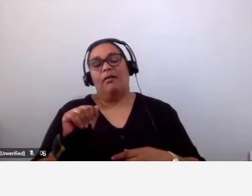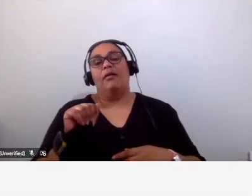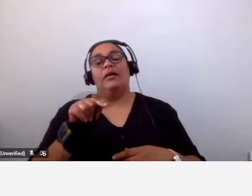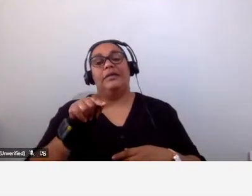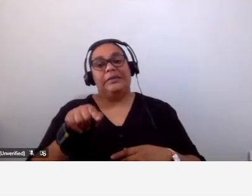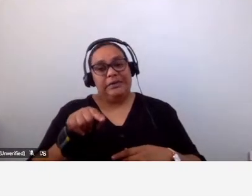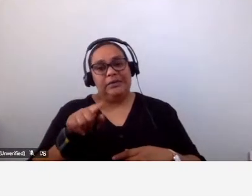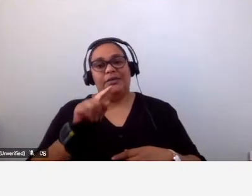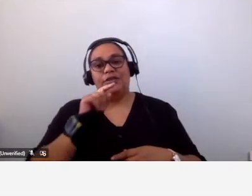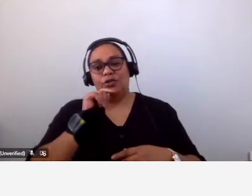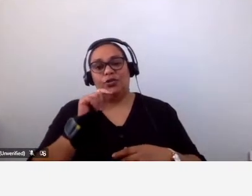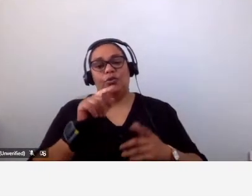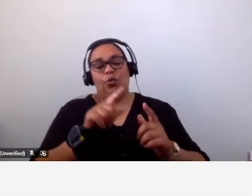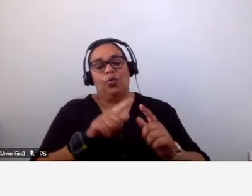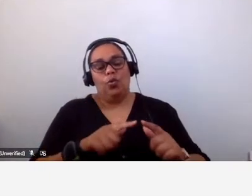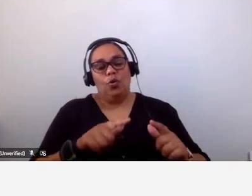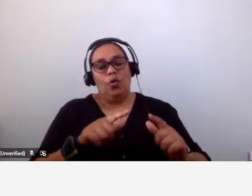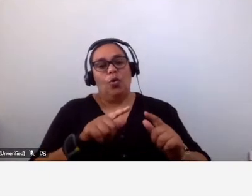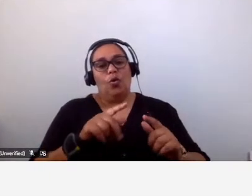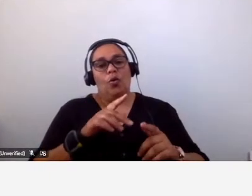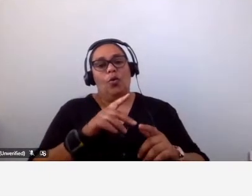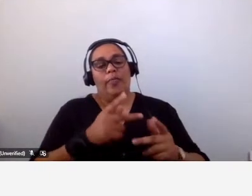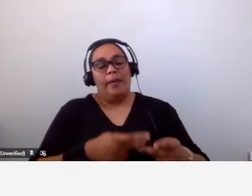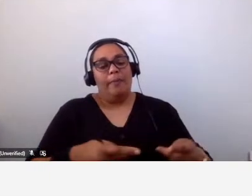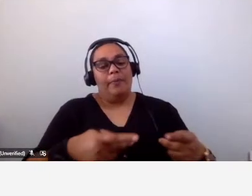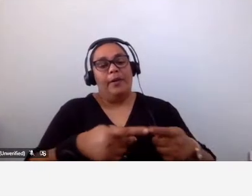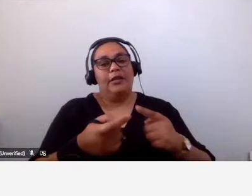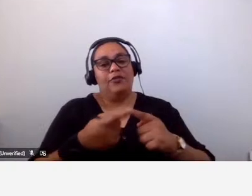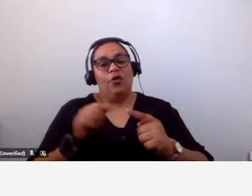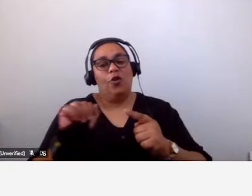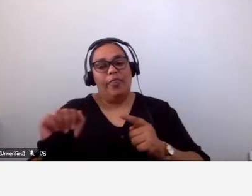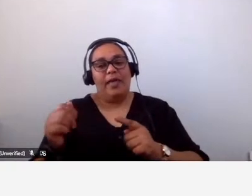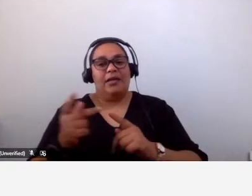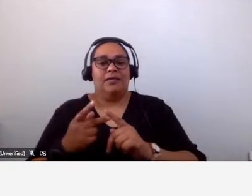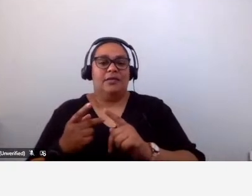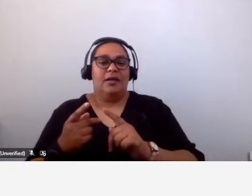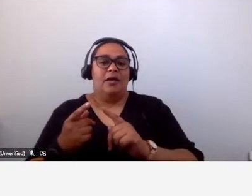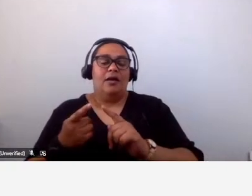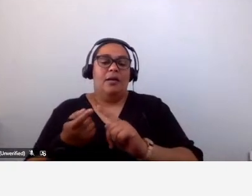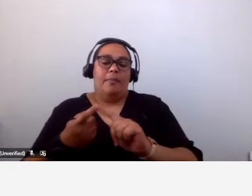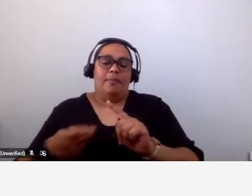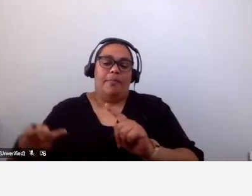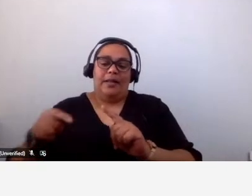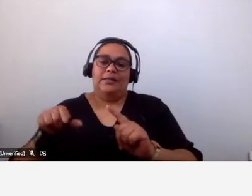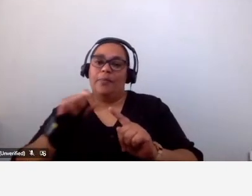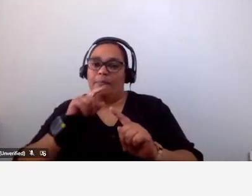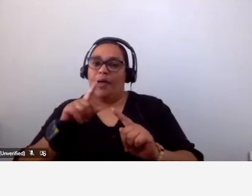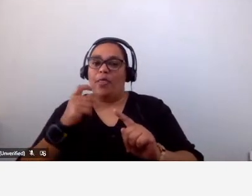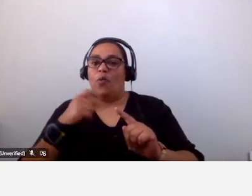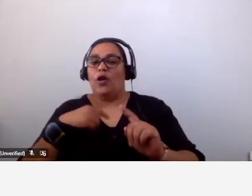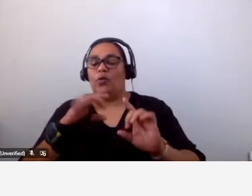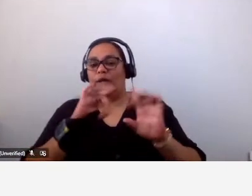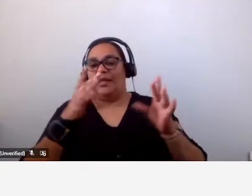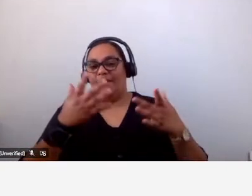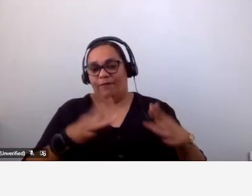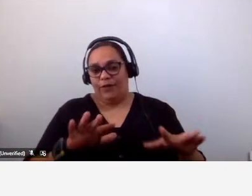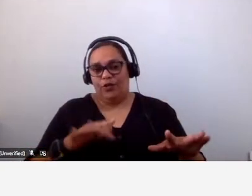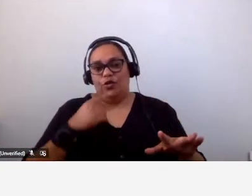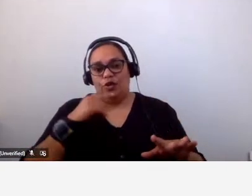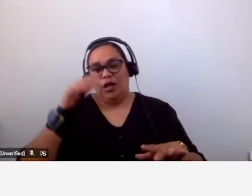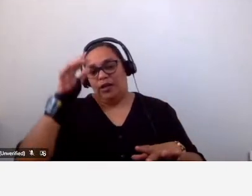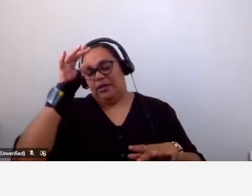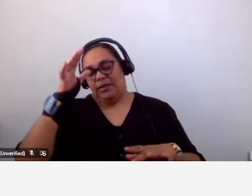is actually allocated for the people of Nguni origin. There's no, that one we have actually cleared it, in the